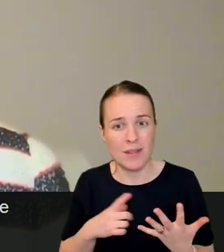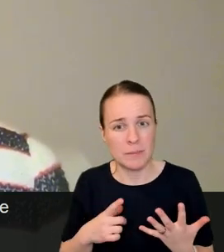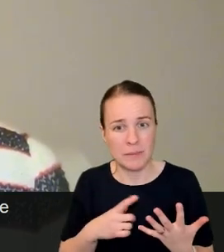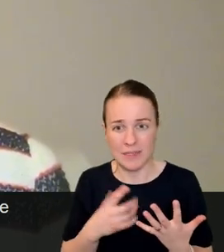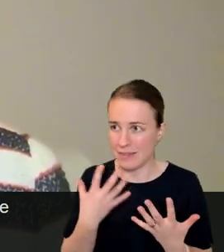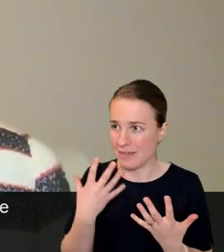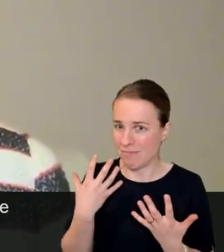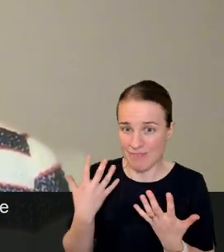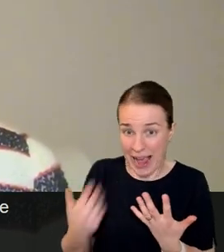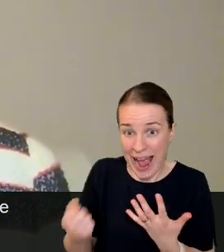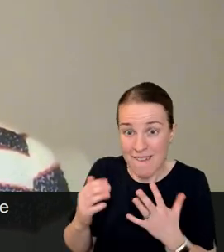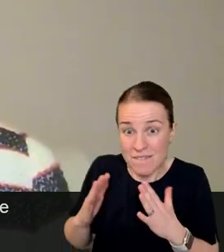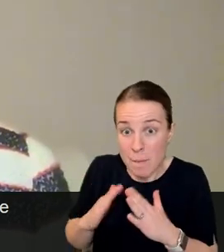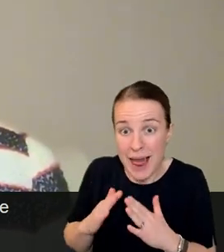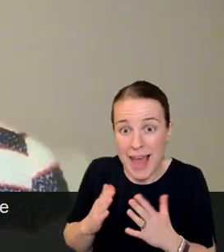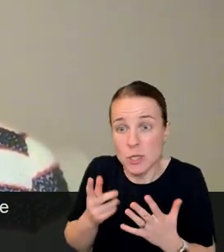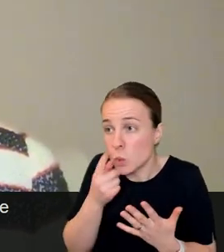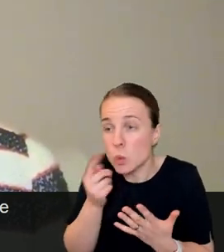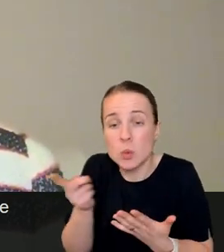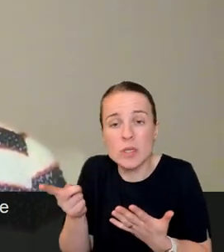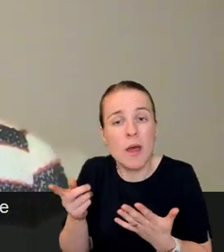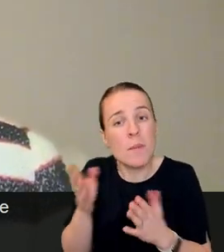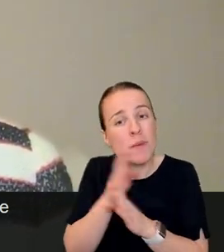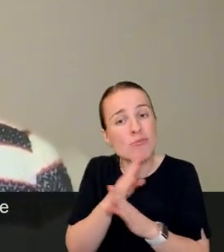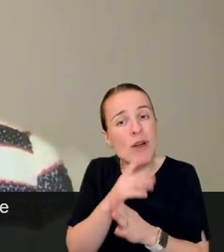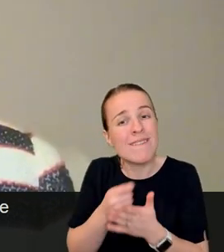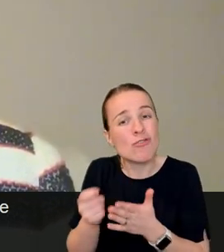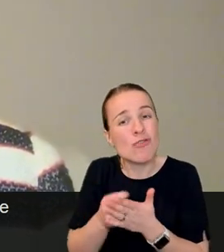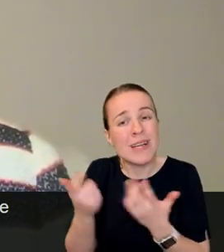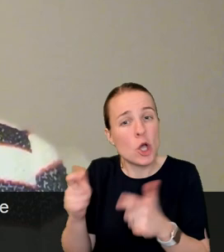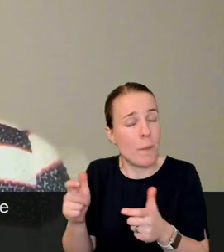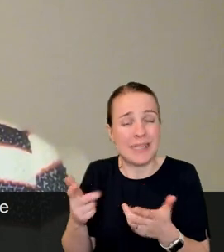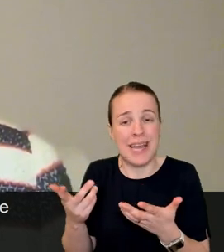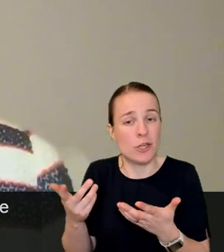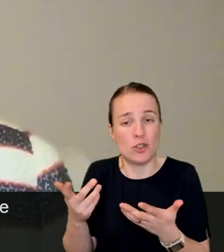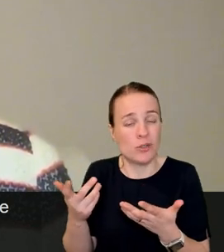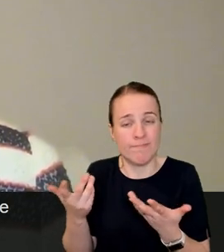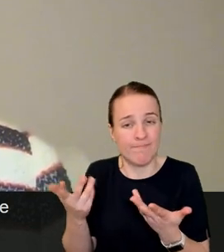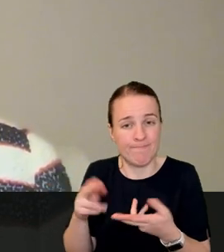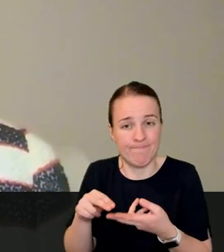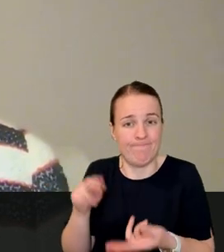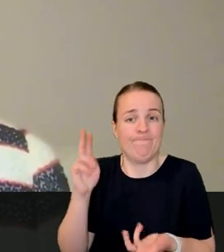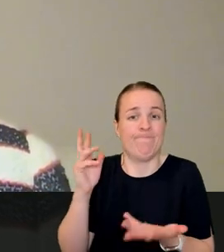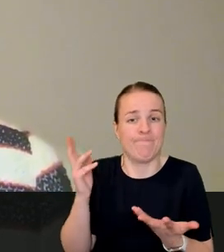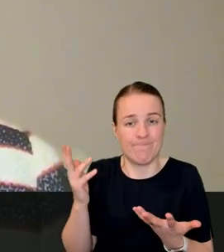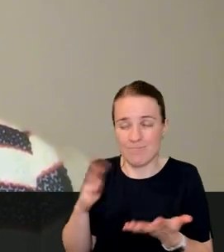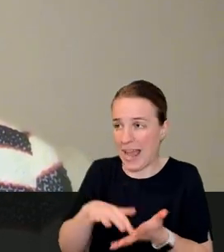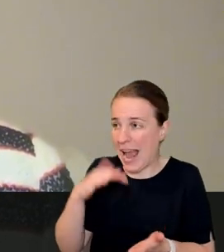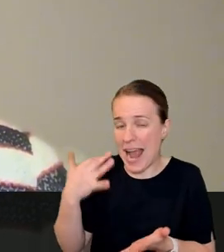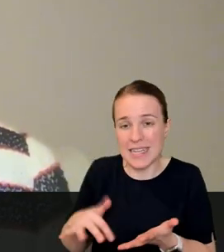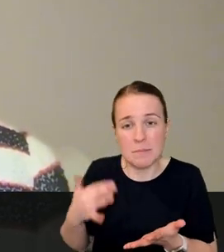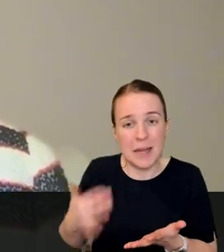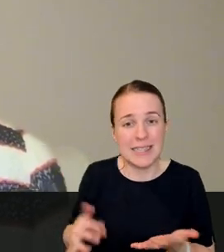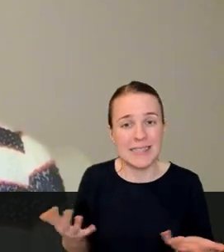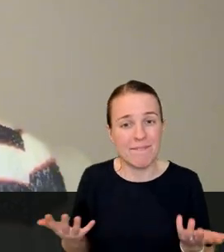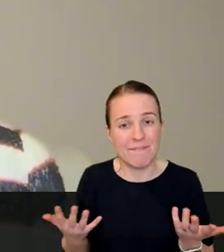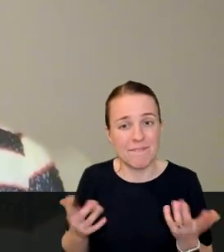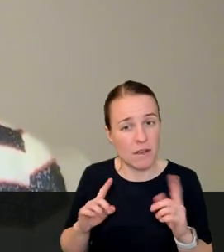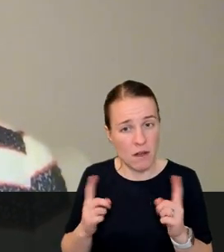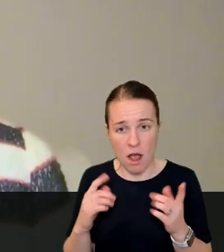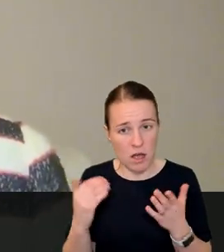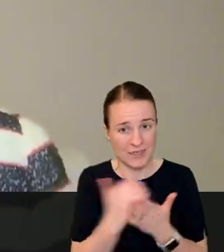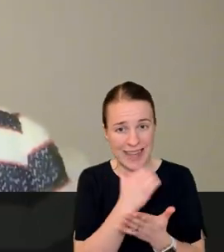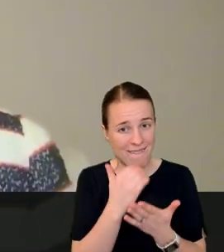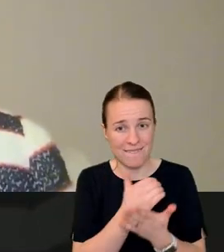by living in privately rented accommodation, which they it means that it's so expensive that they cannot save for their